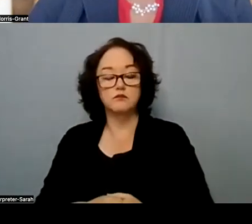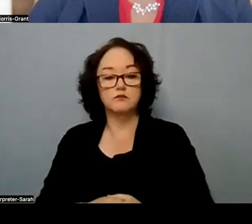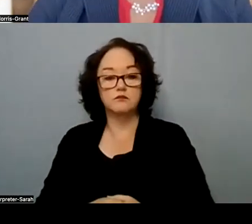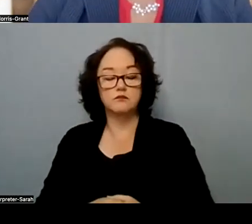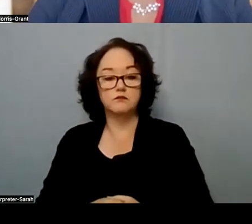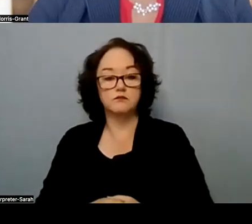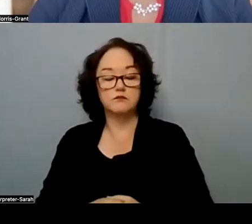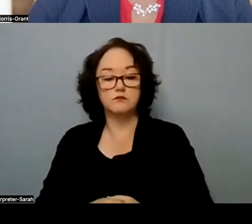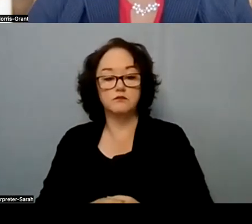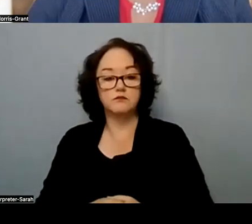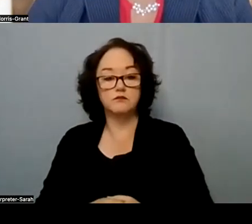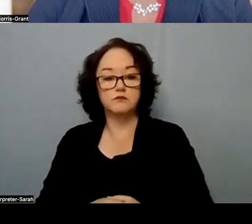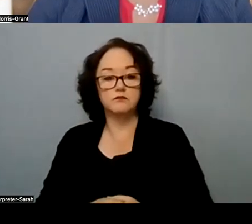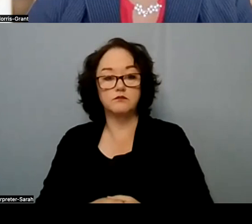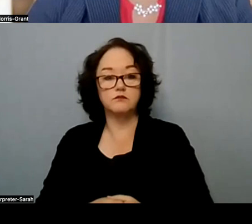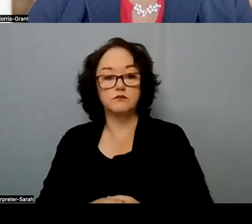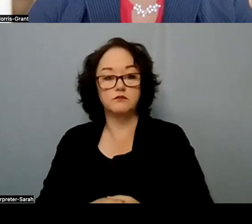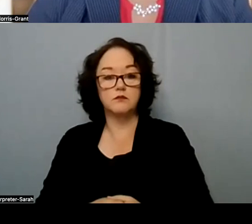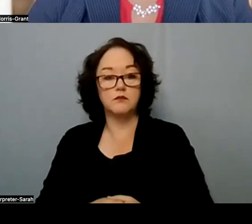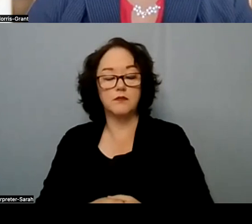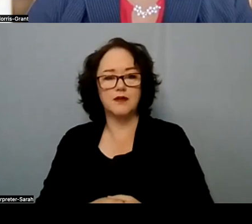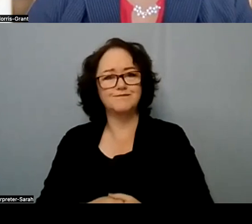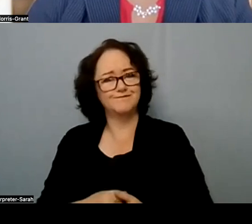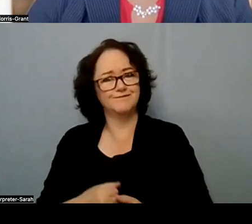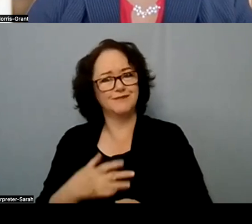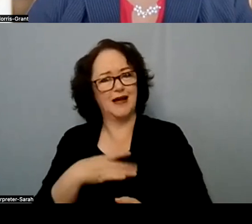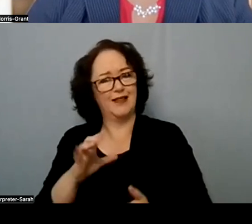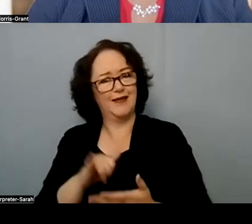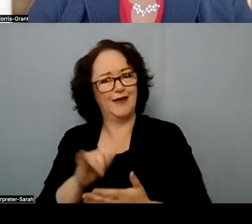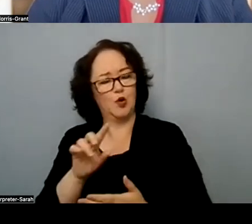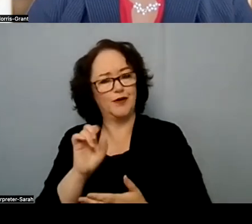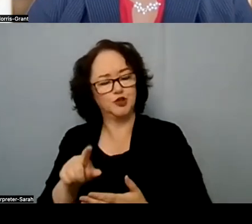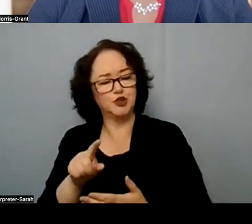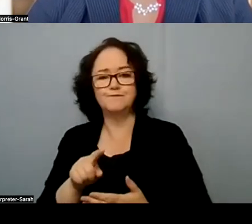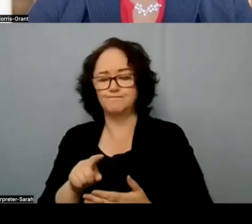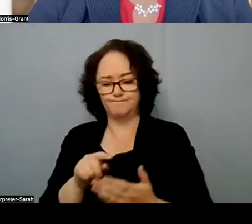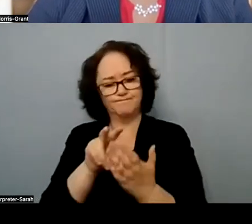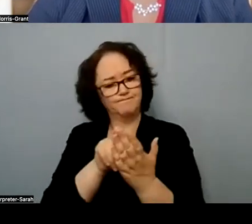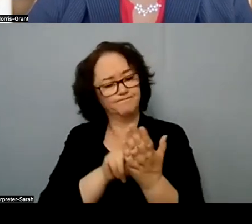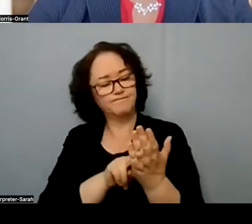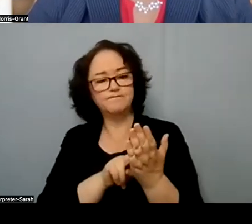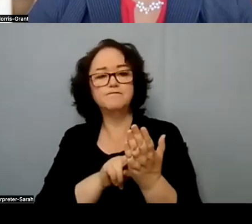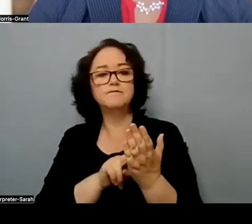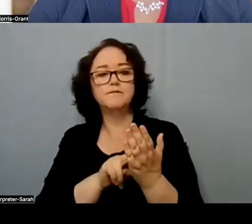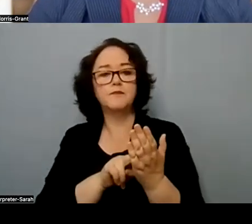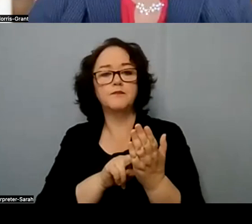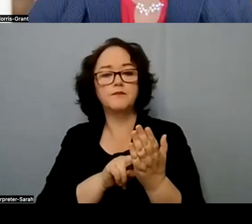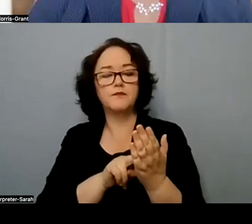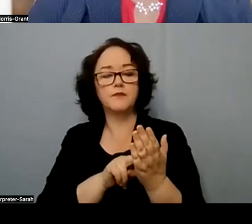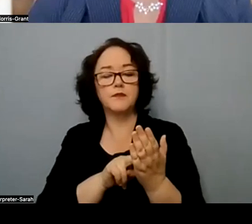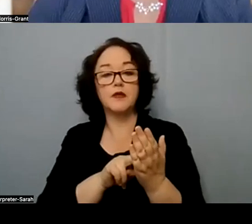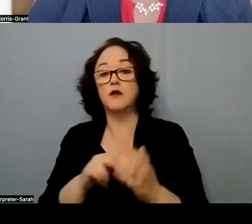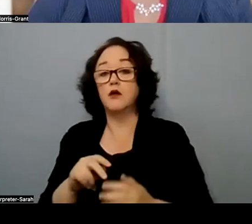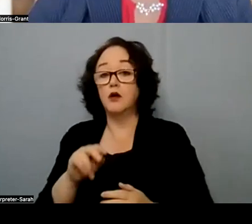Andrea, is this, I really like this one. How have your places been received by surrounding